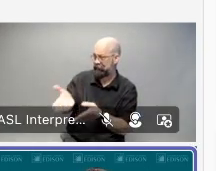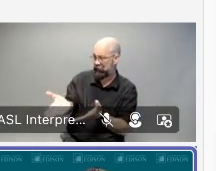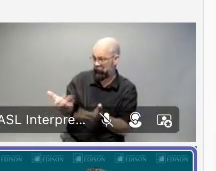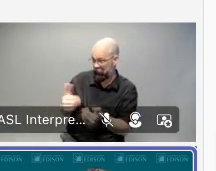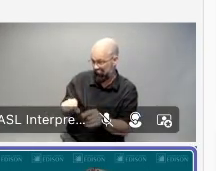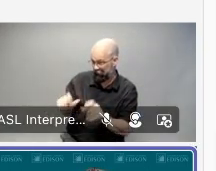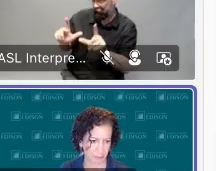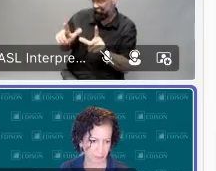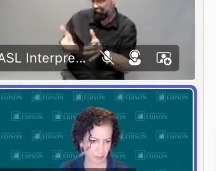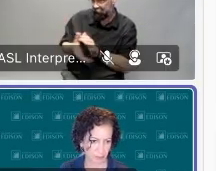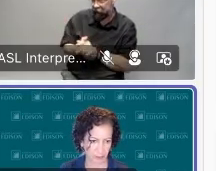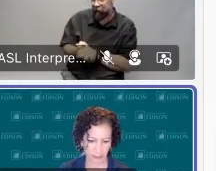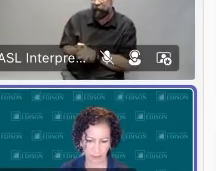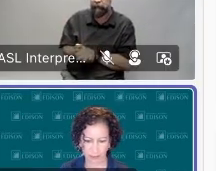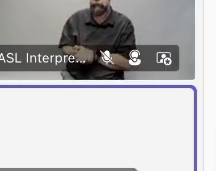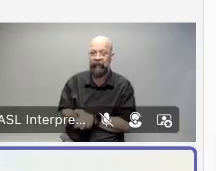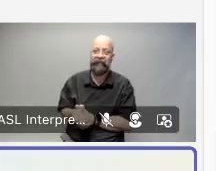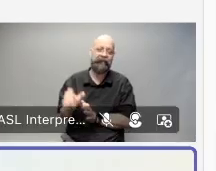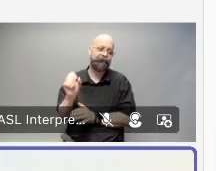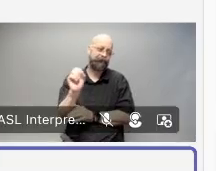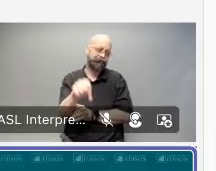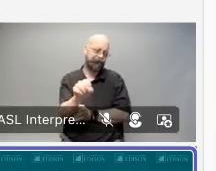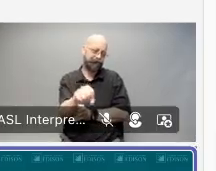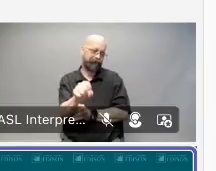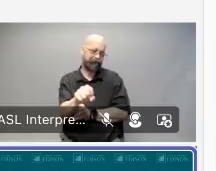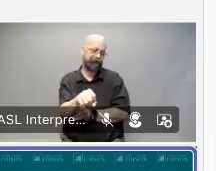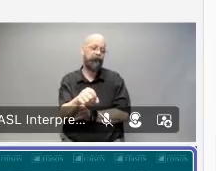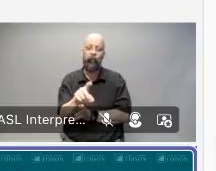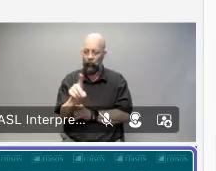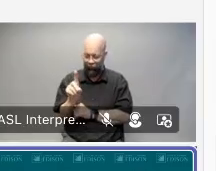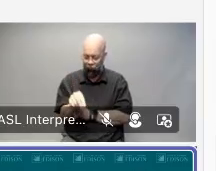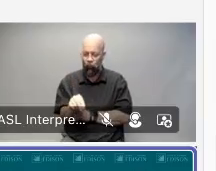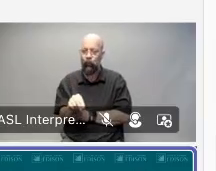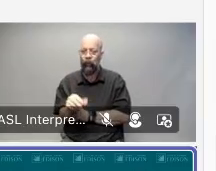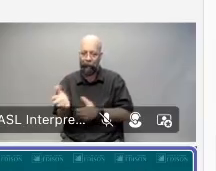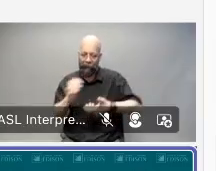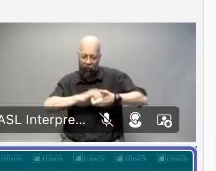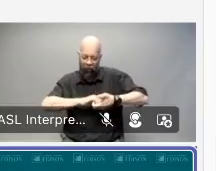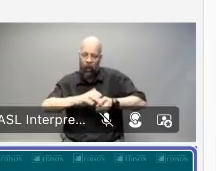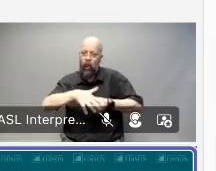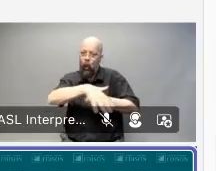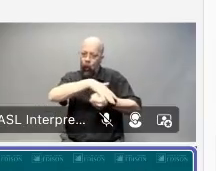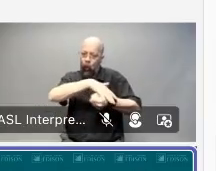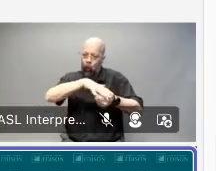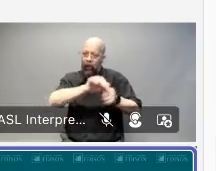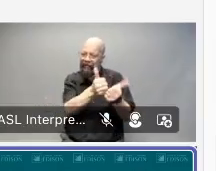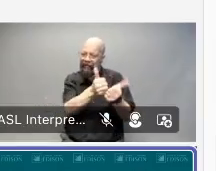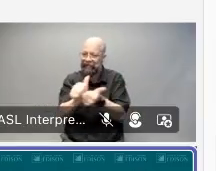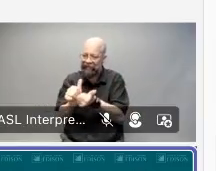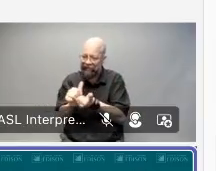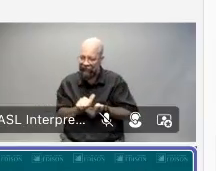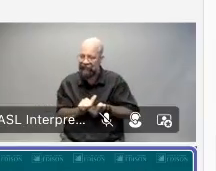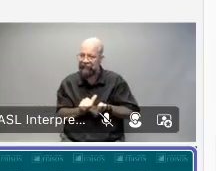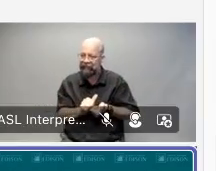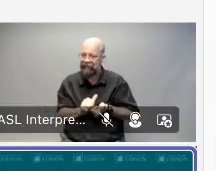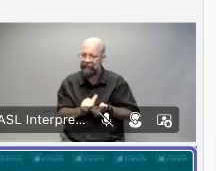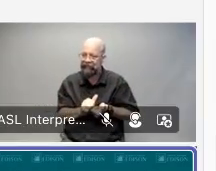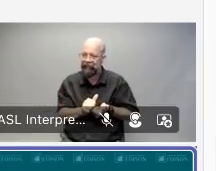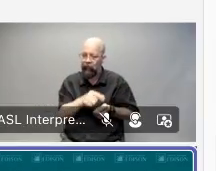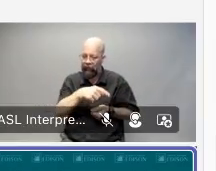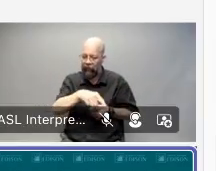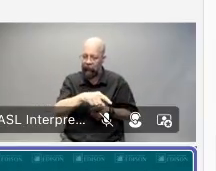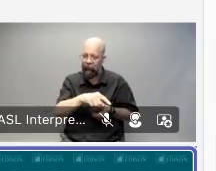on? Thank you, Christy. Yes, we definitely partner with local agencies. And we also